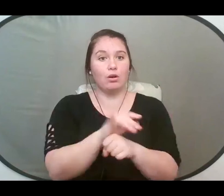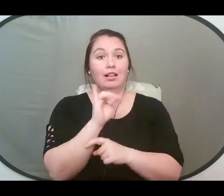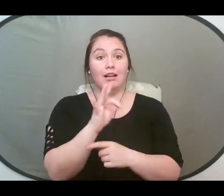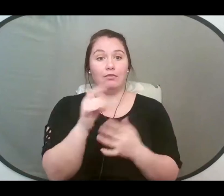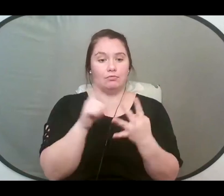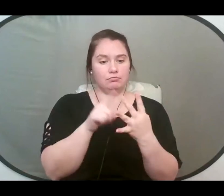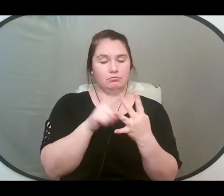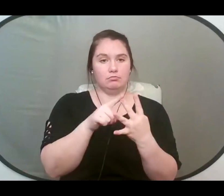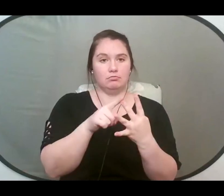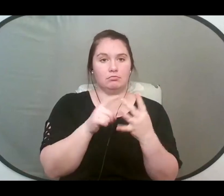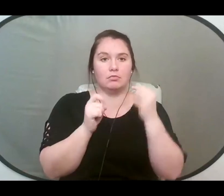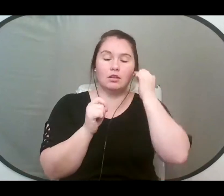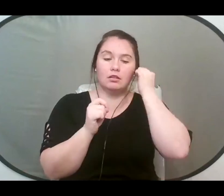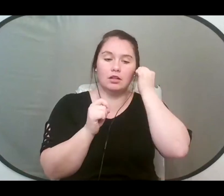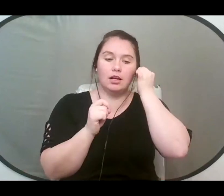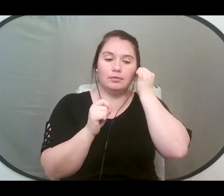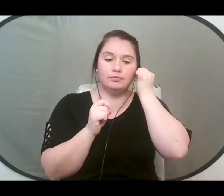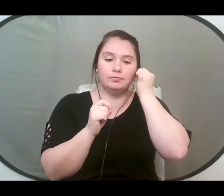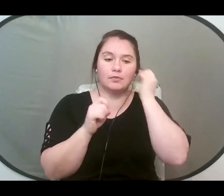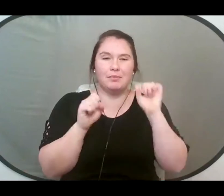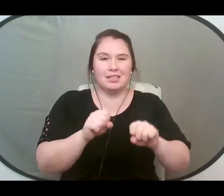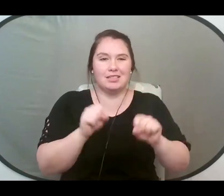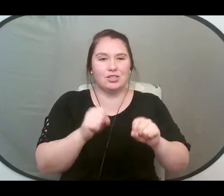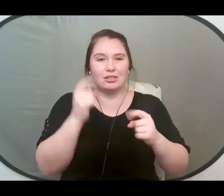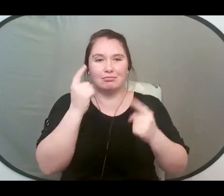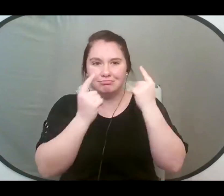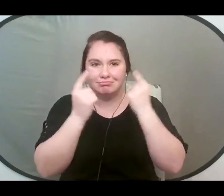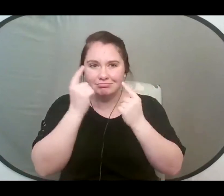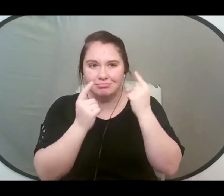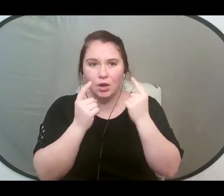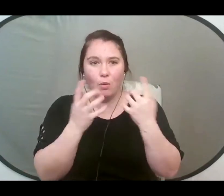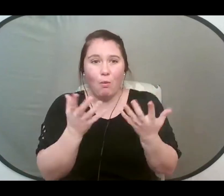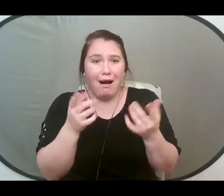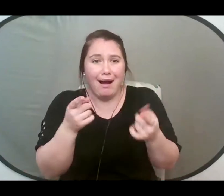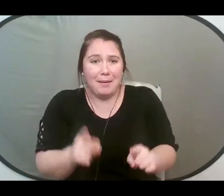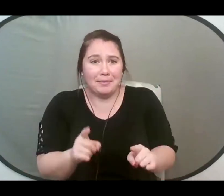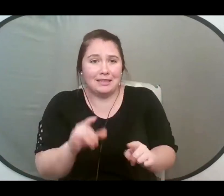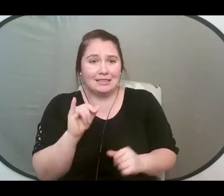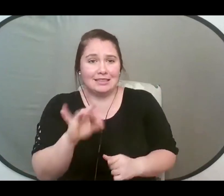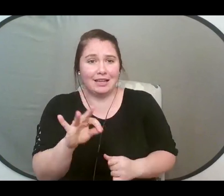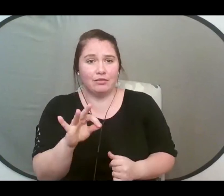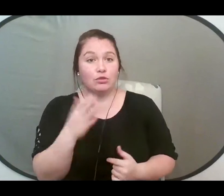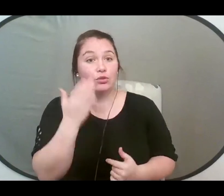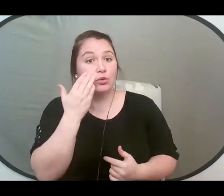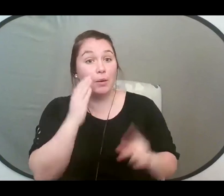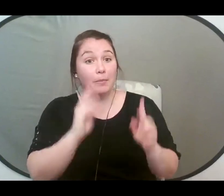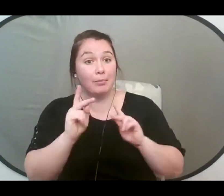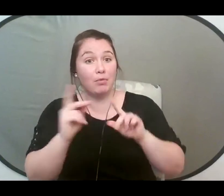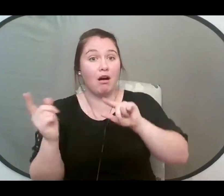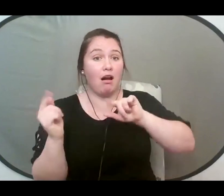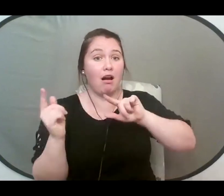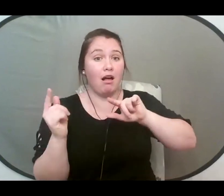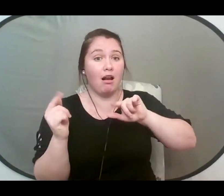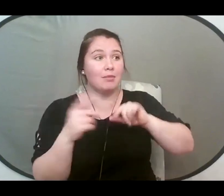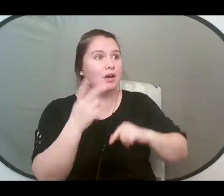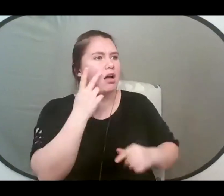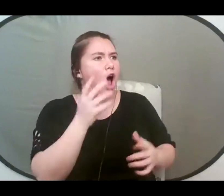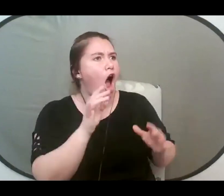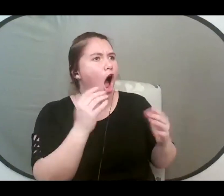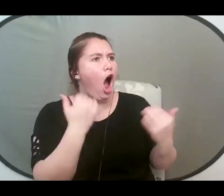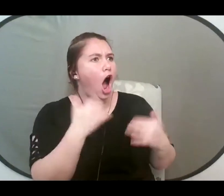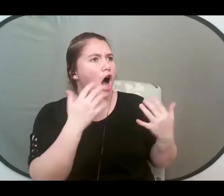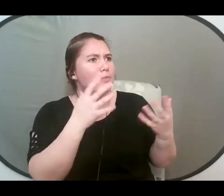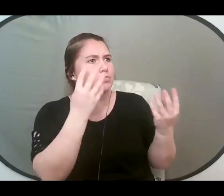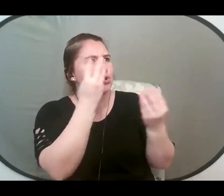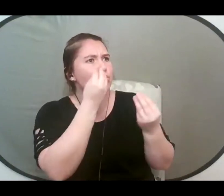we're, you know, potentially considering, you know, what happens if, you know, as people do start to come back and they see this great new facility, is that going to